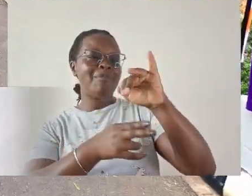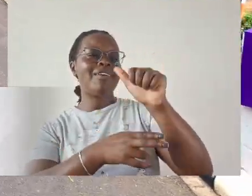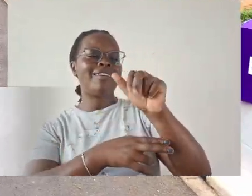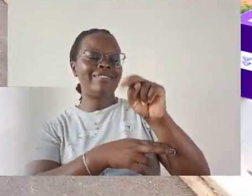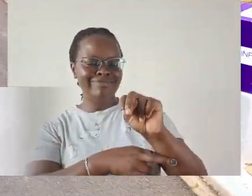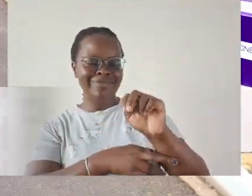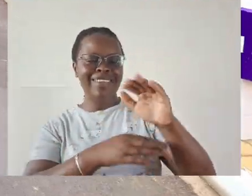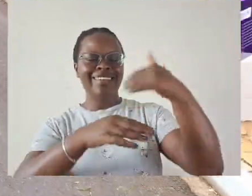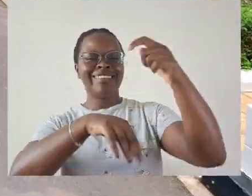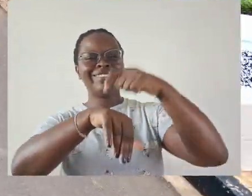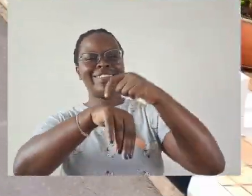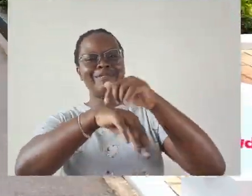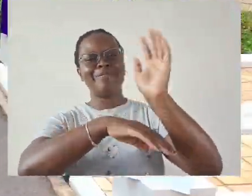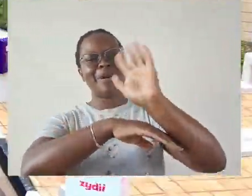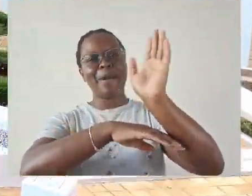time, goodbye.